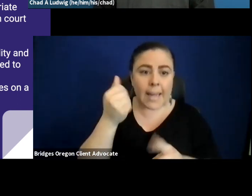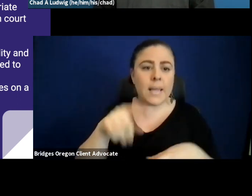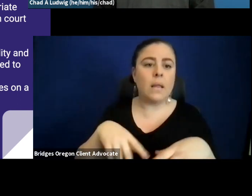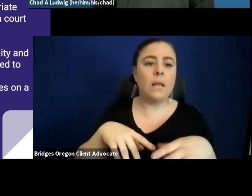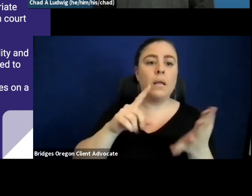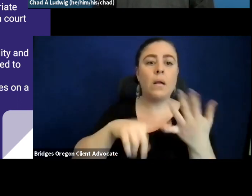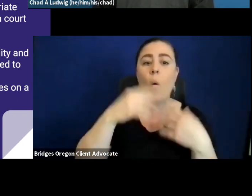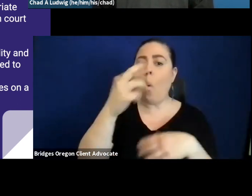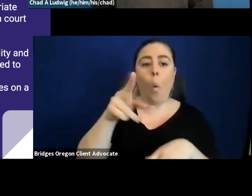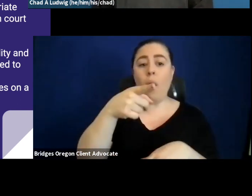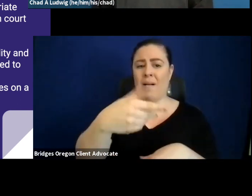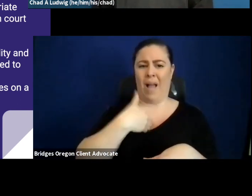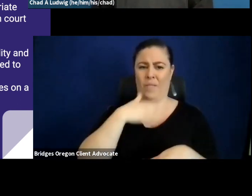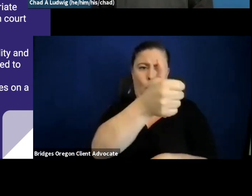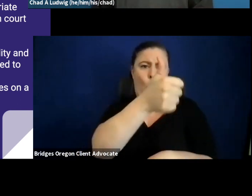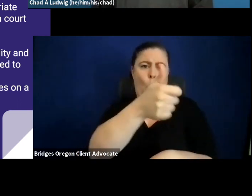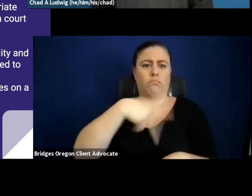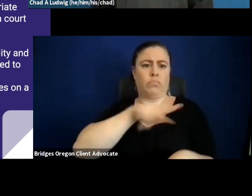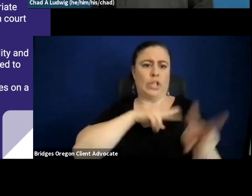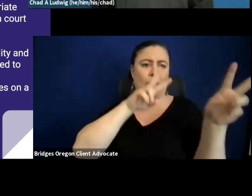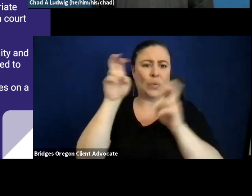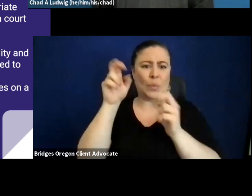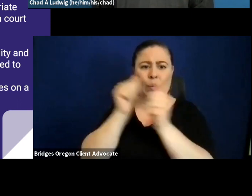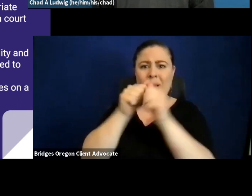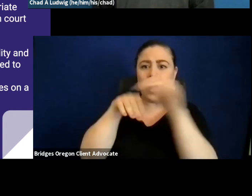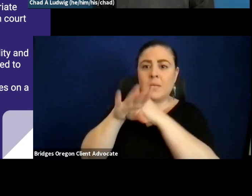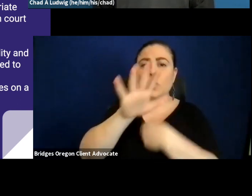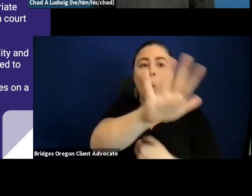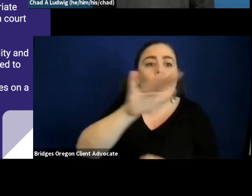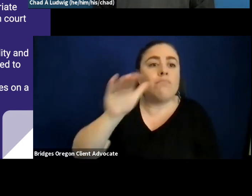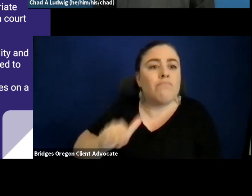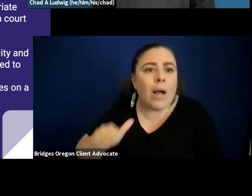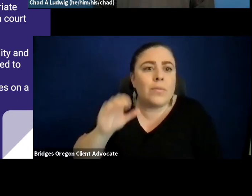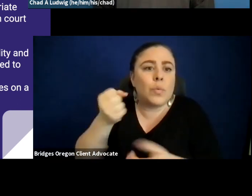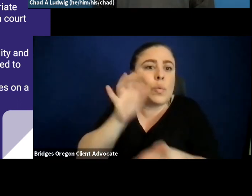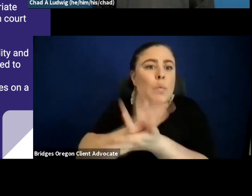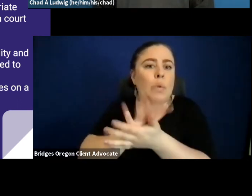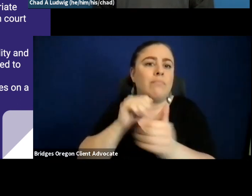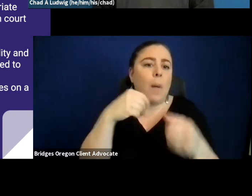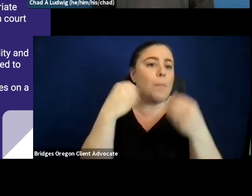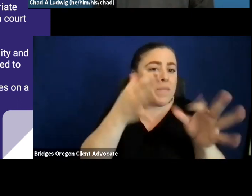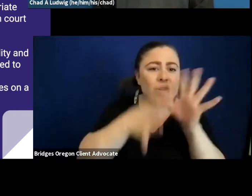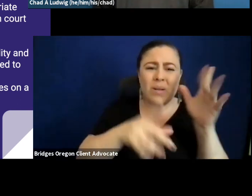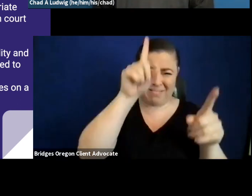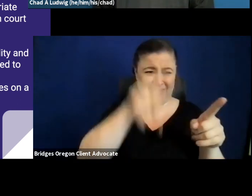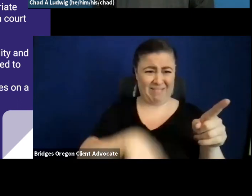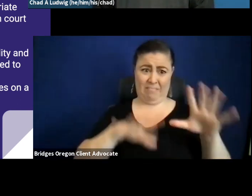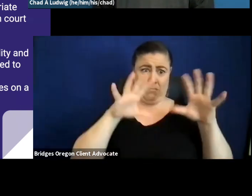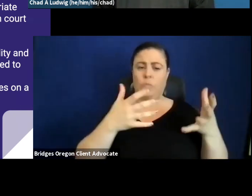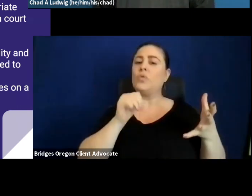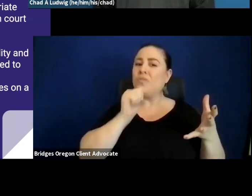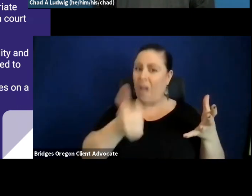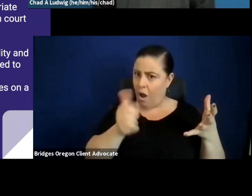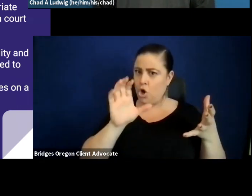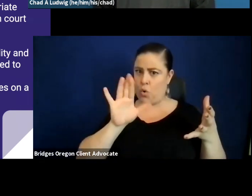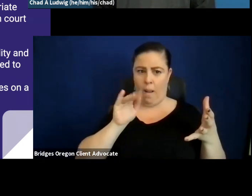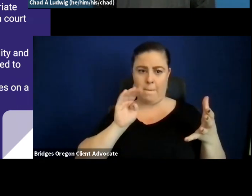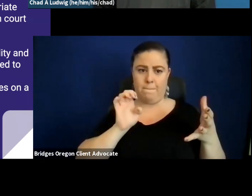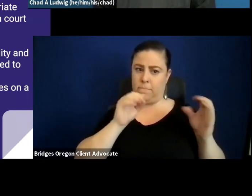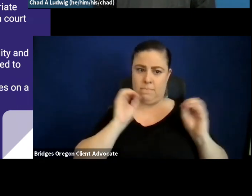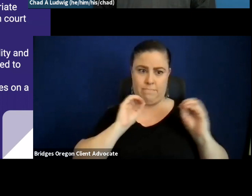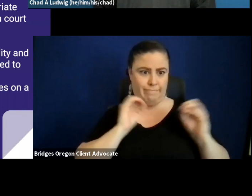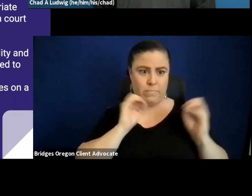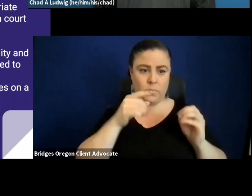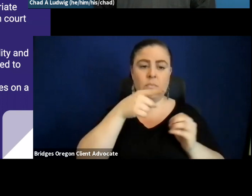you saying that you are in overpayment and they're going to take your money, or you have personal issues with access when your child's school and they're not providing